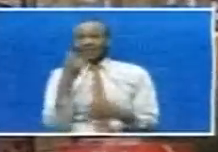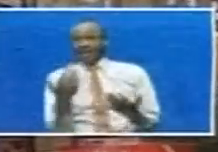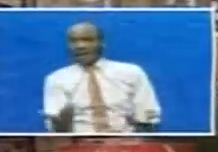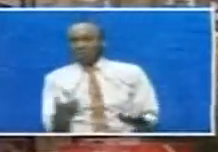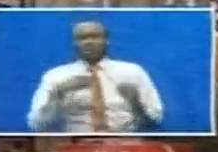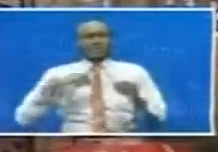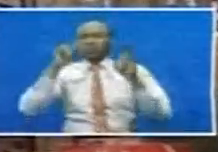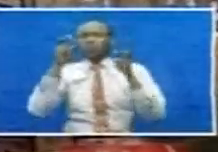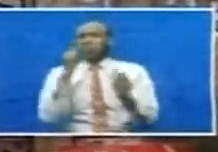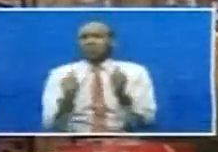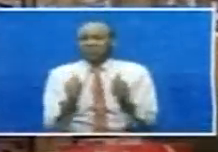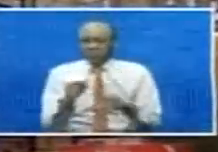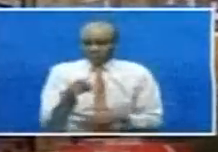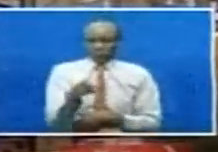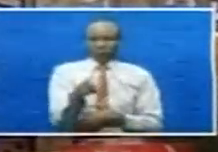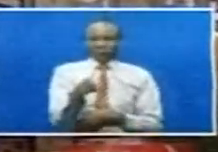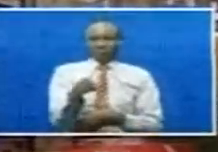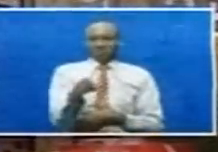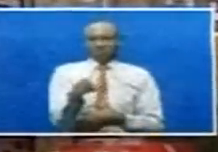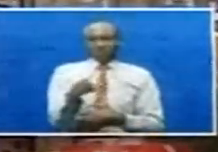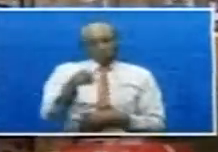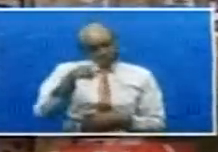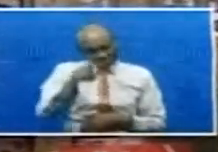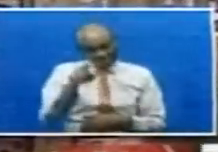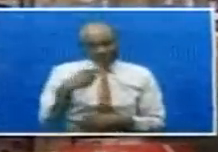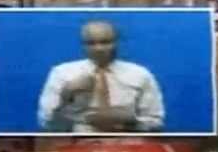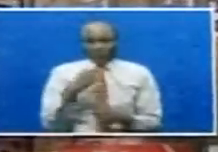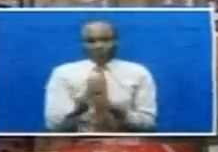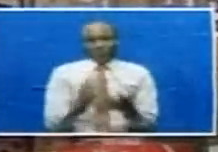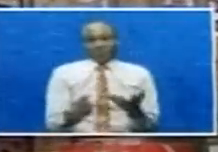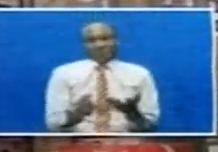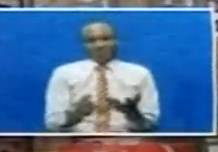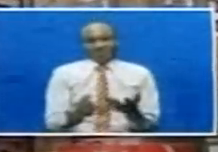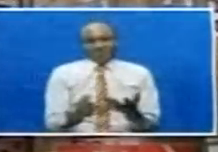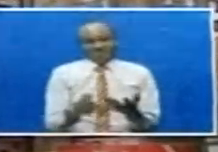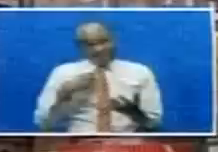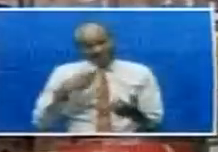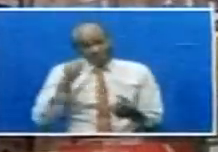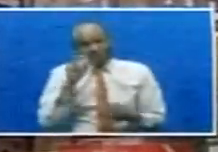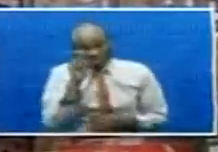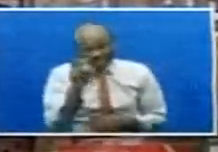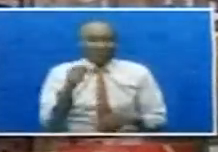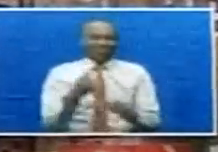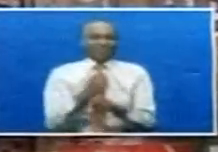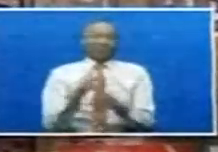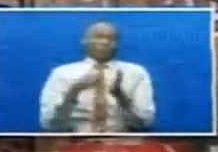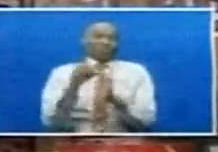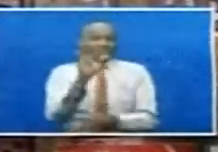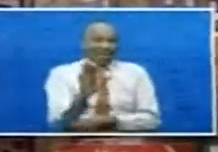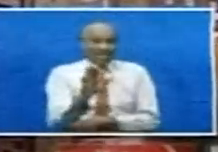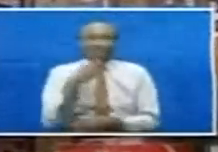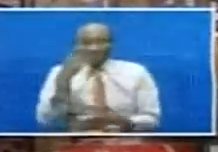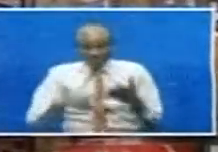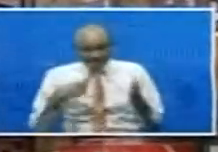topic for tonight's show, I would say, you're damned if you do, and you're damned if you don't. That's, of course, referring to the